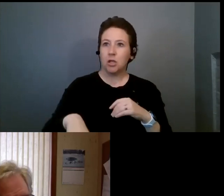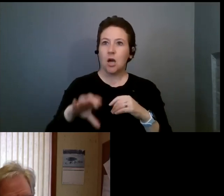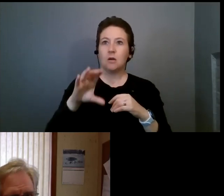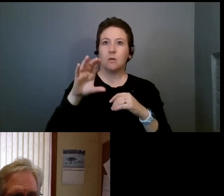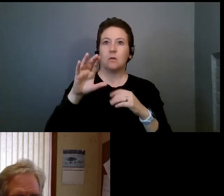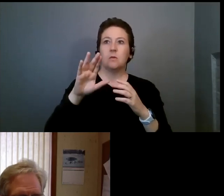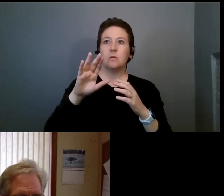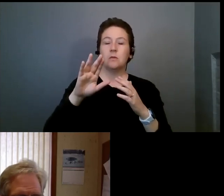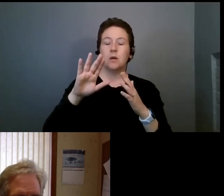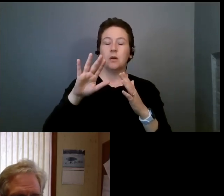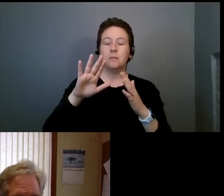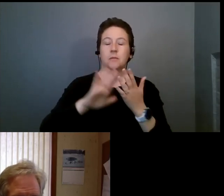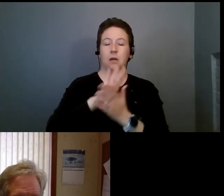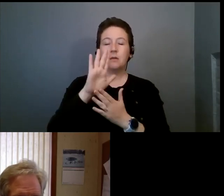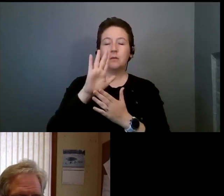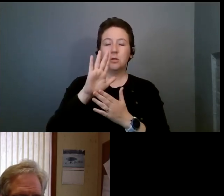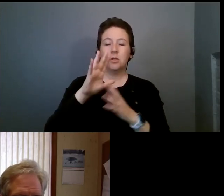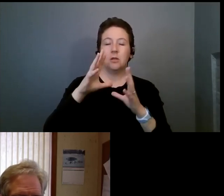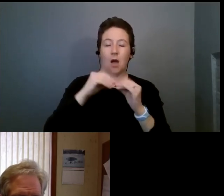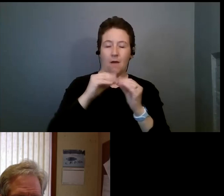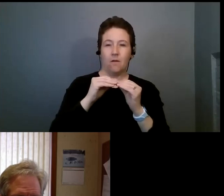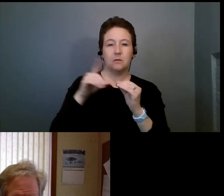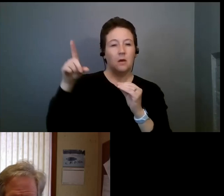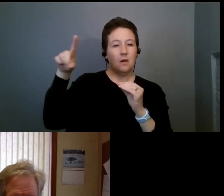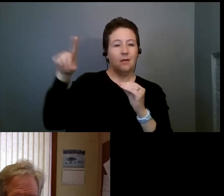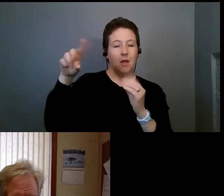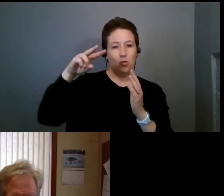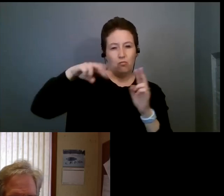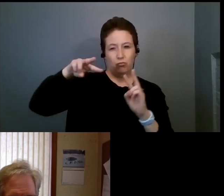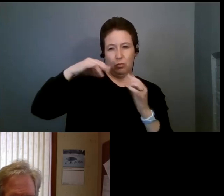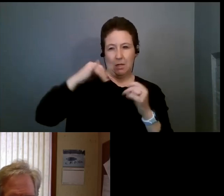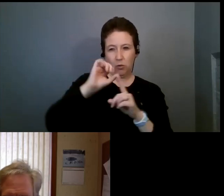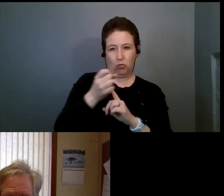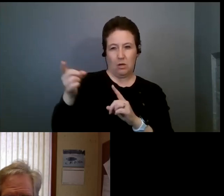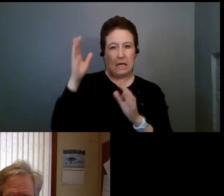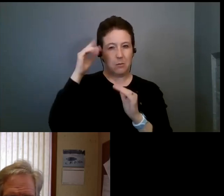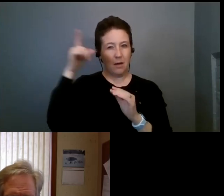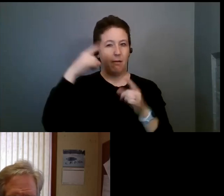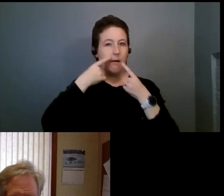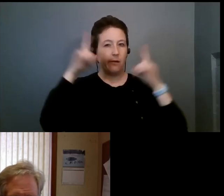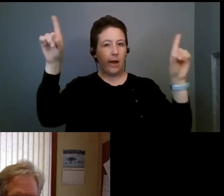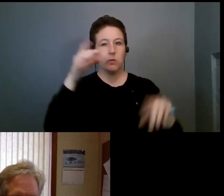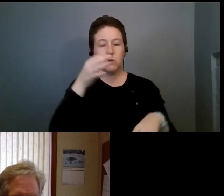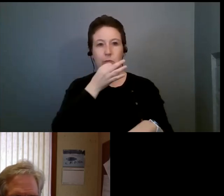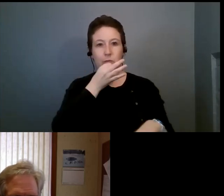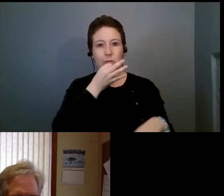Athletic Conference. They're reviewing current situation, and we expect an announcement from them